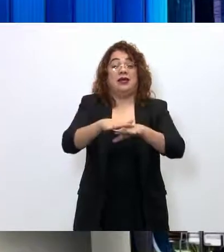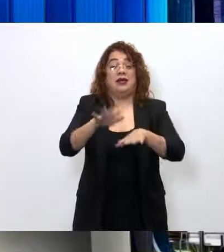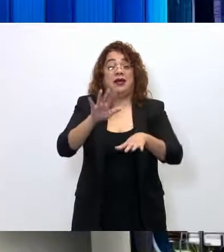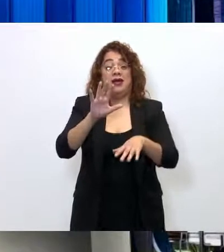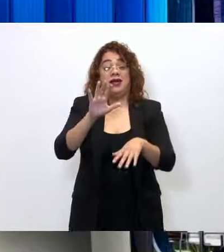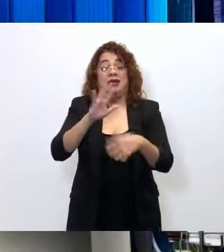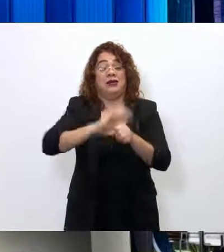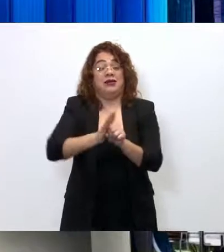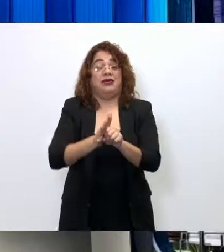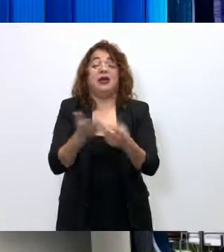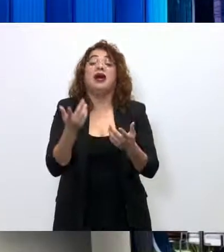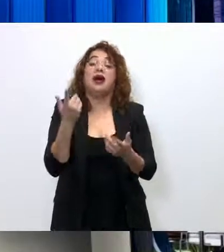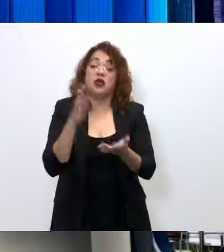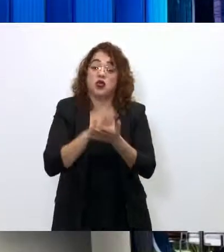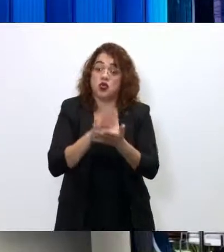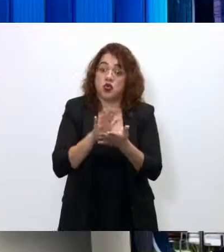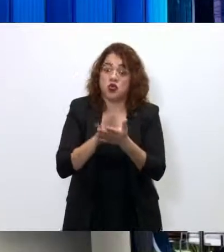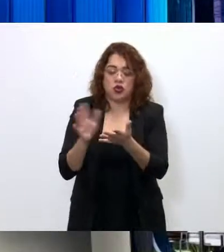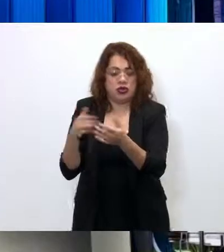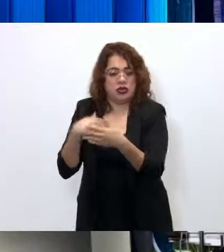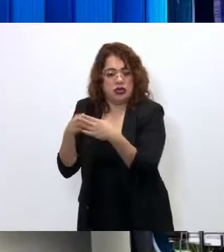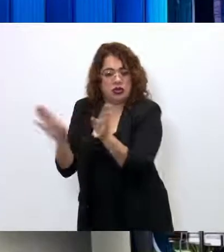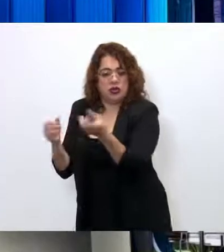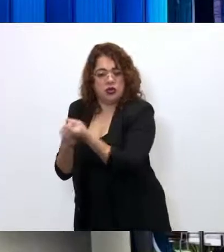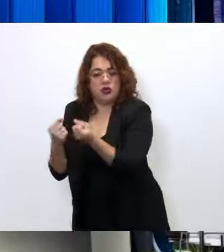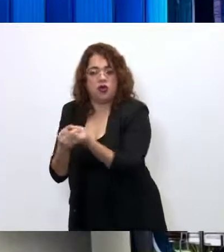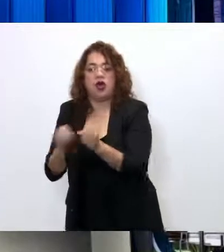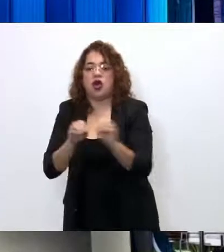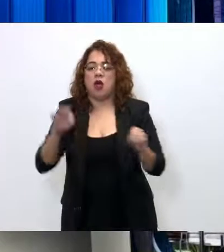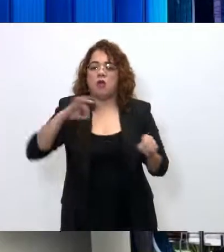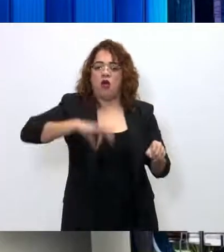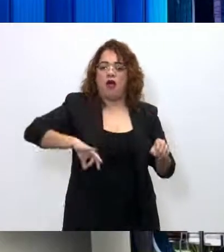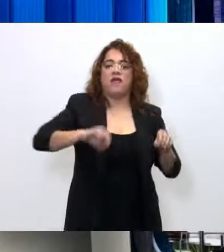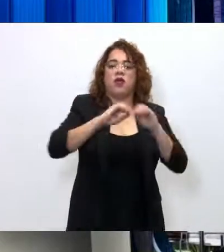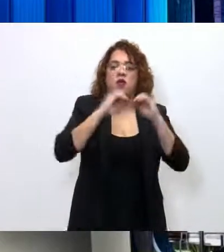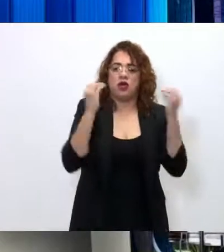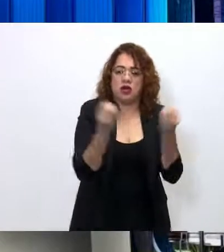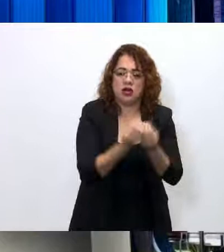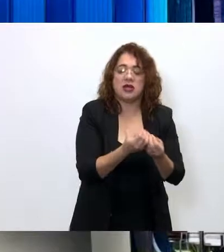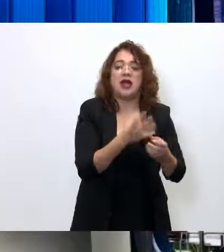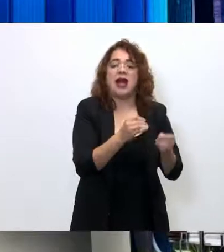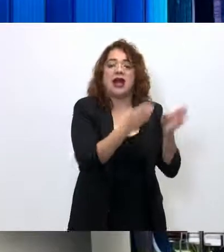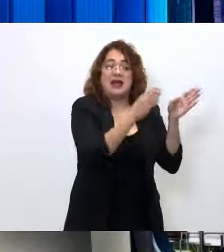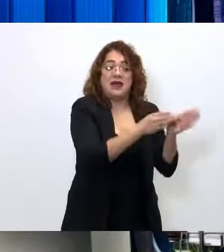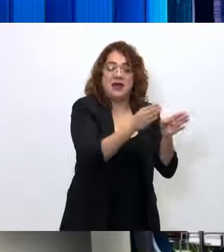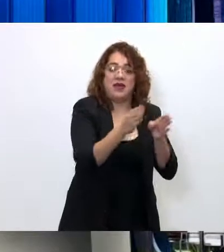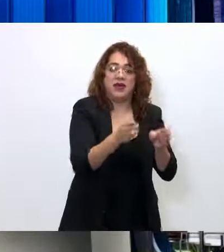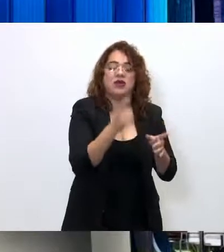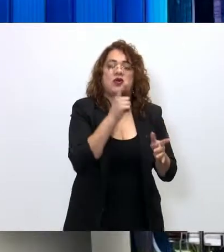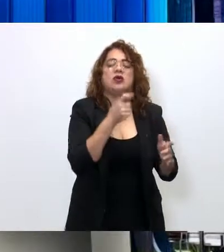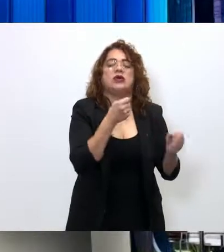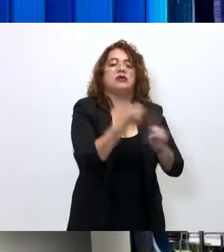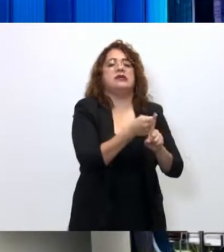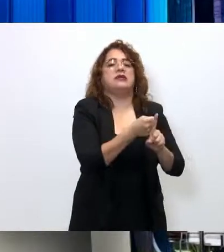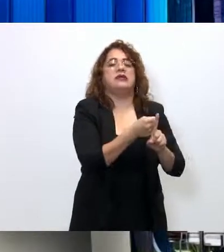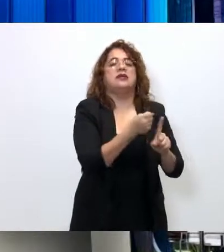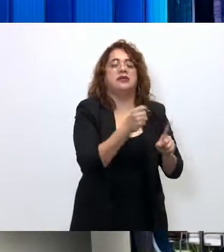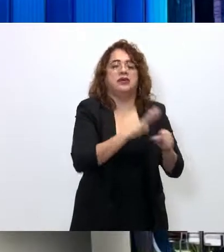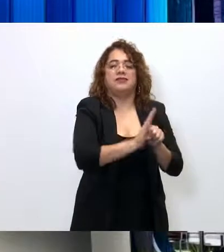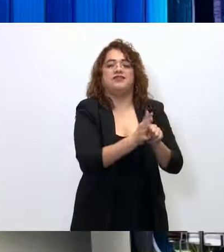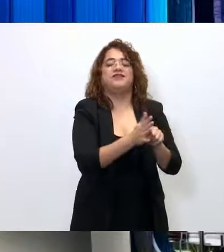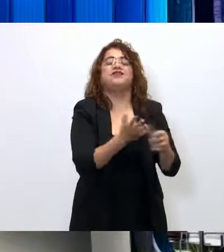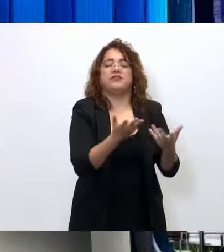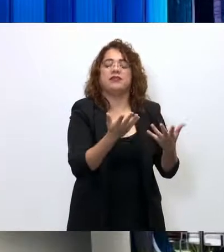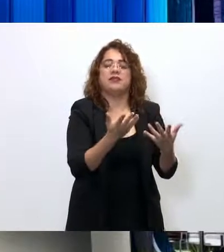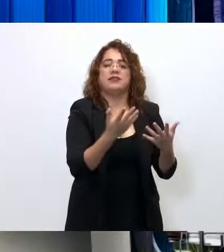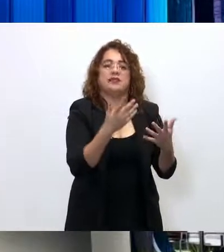collaboratives, nonprofit agencies, communities, and individuals to confront the impacts of COVID-19. They've all become public health professionals, and I